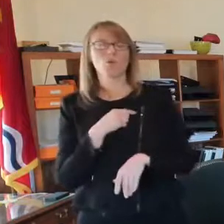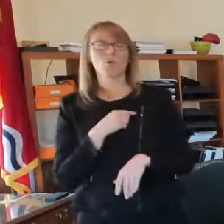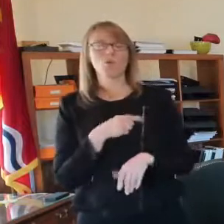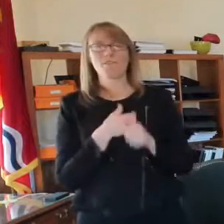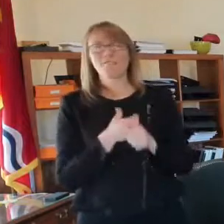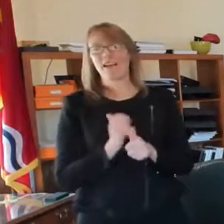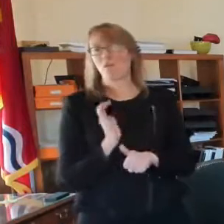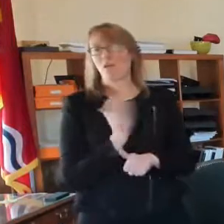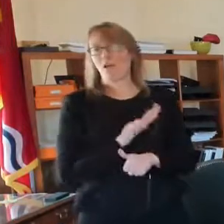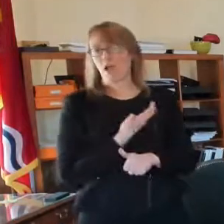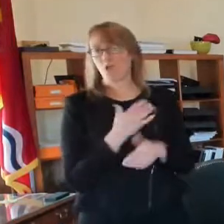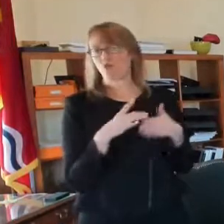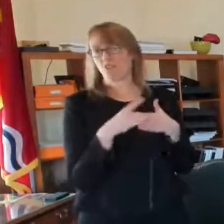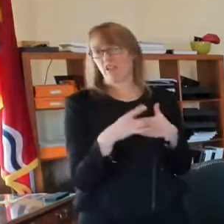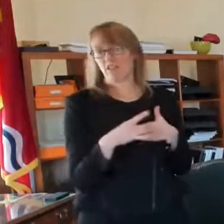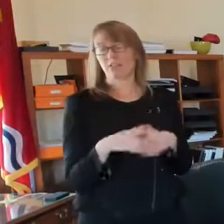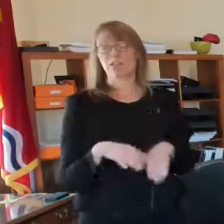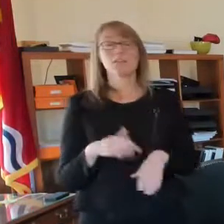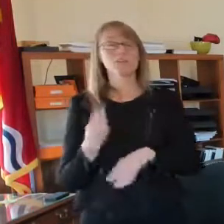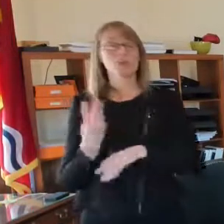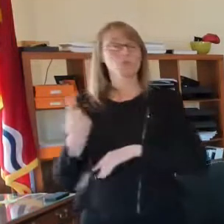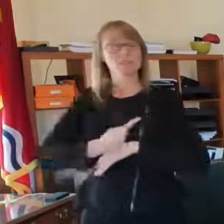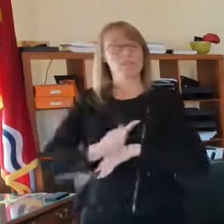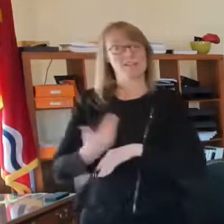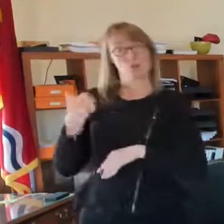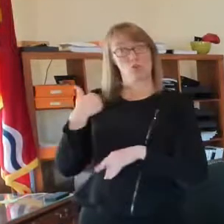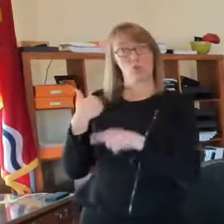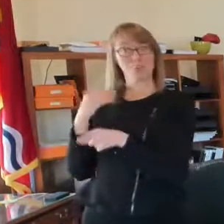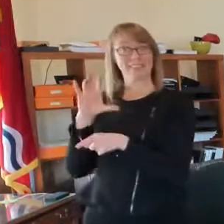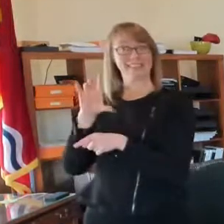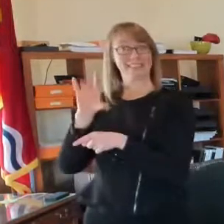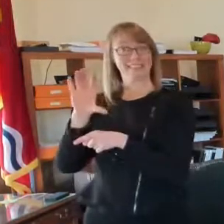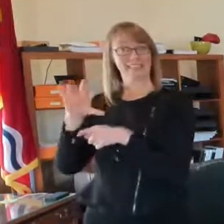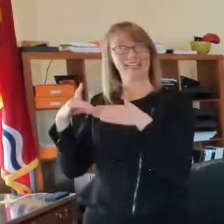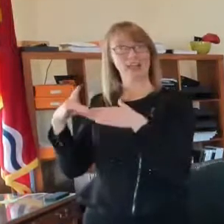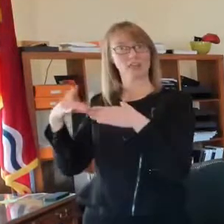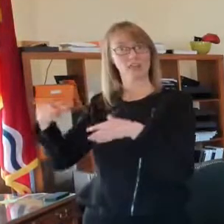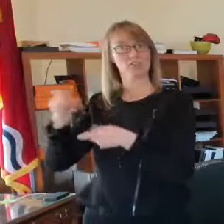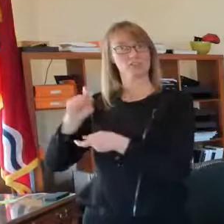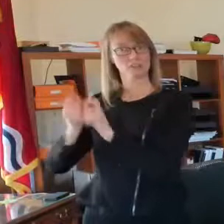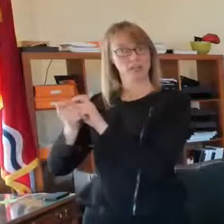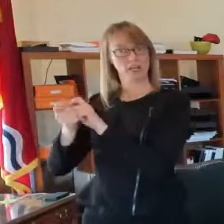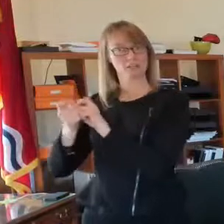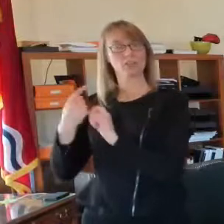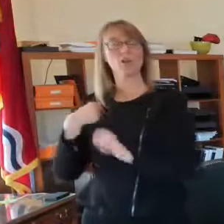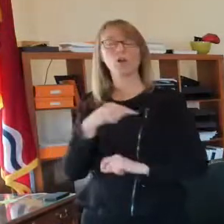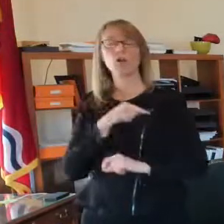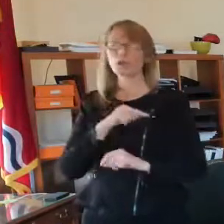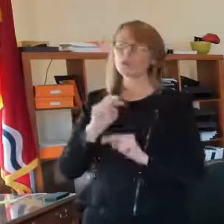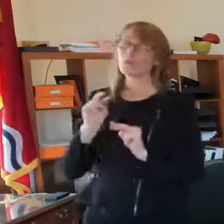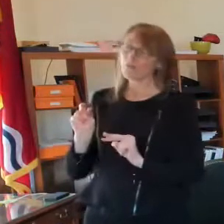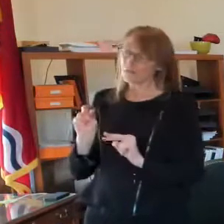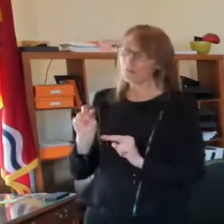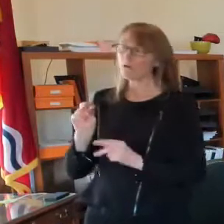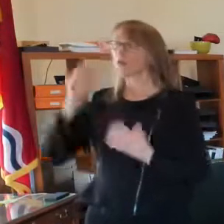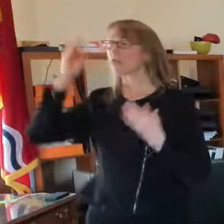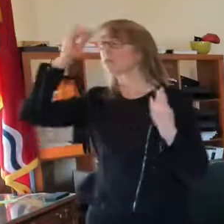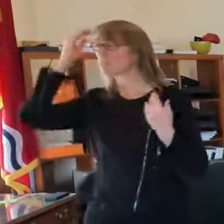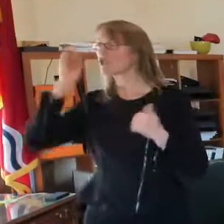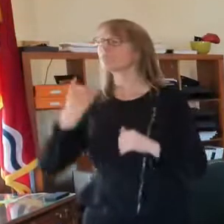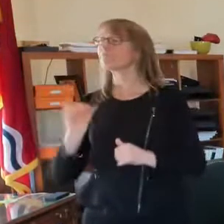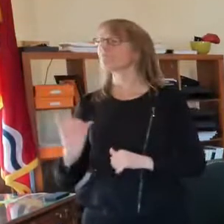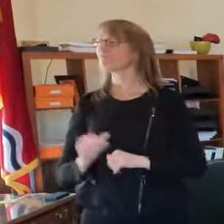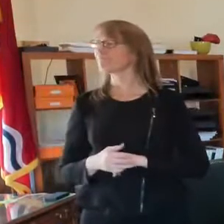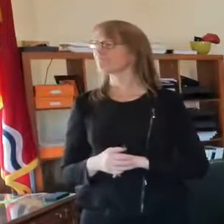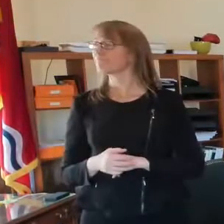a couple of days ago. They were reported in the news first. We're looking at that, but honestly, this is not